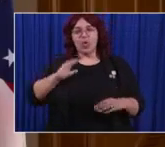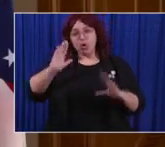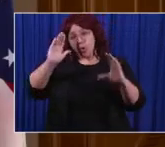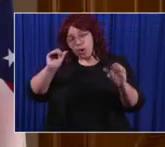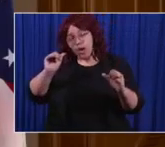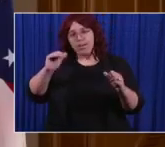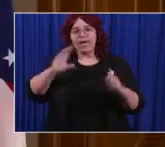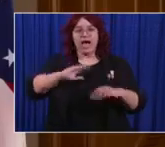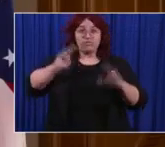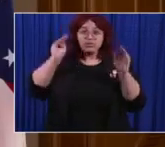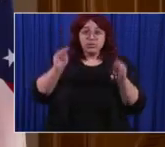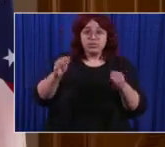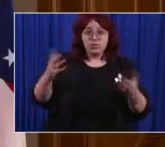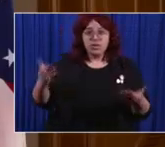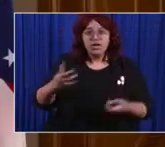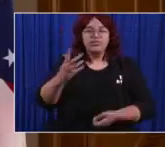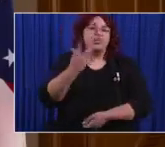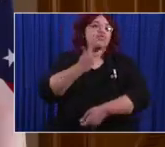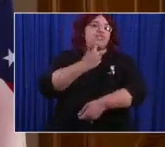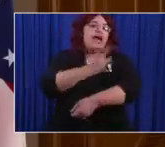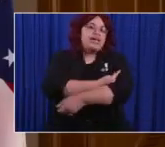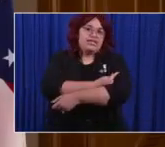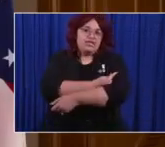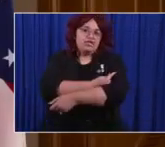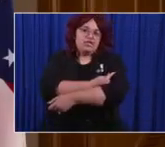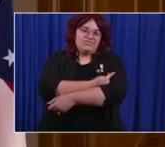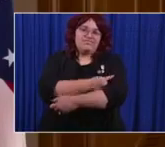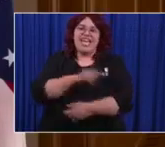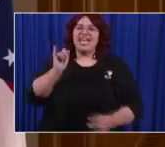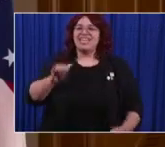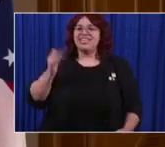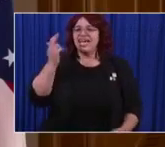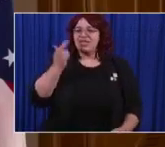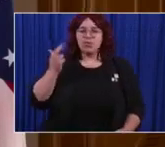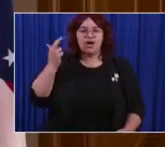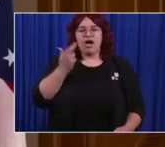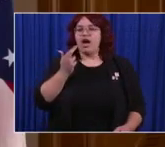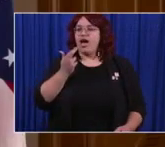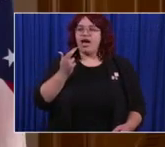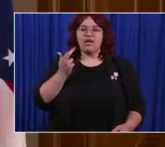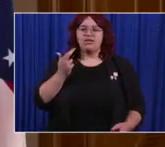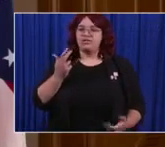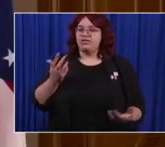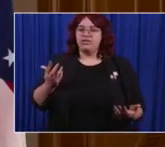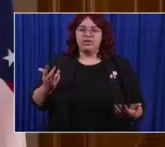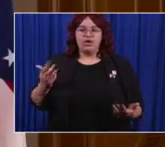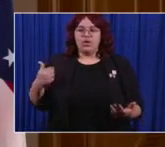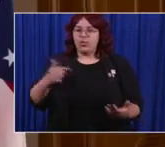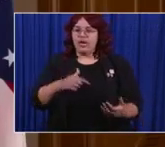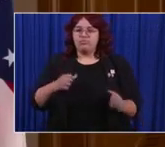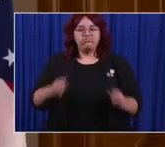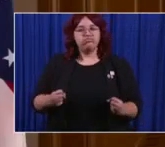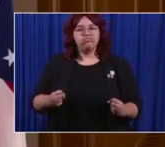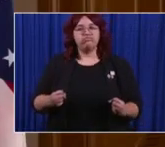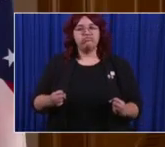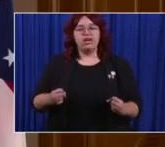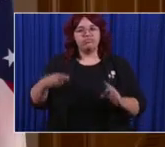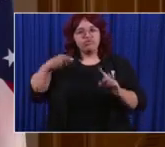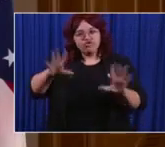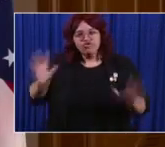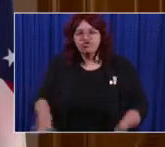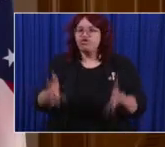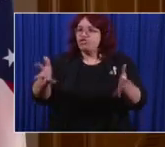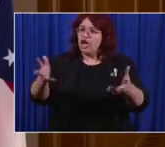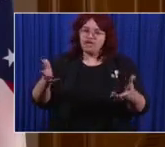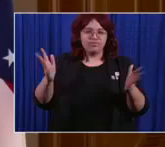have to focus on, and that's why we're doing absolutely everything we can think of to encourage more people to